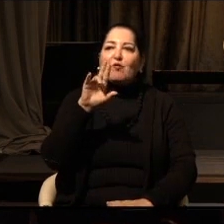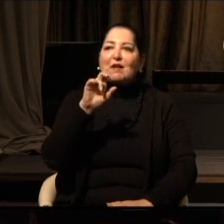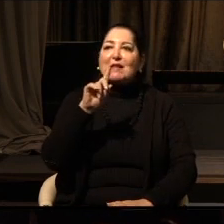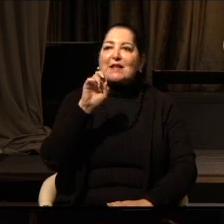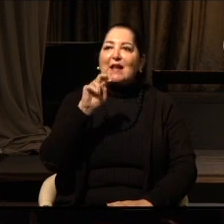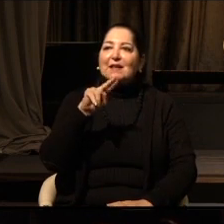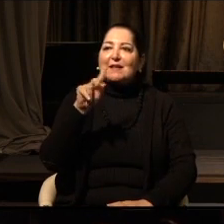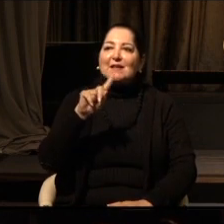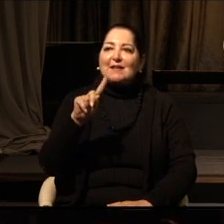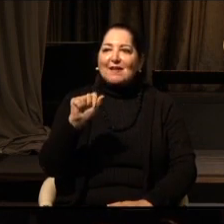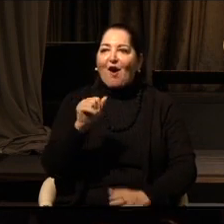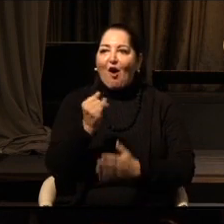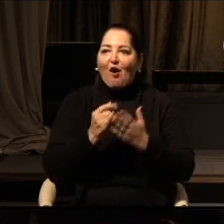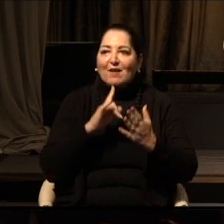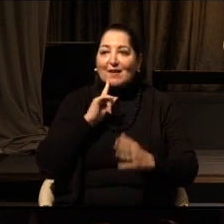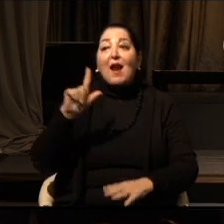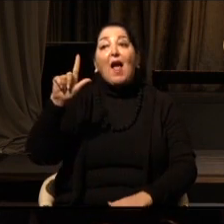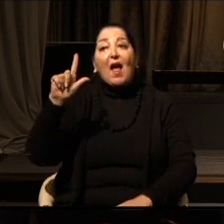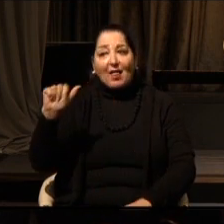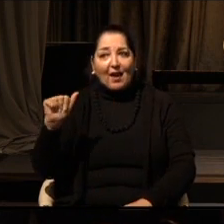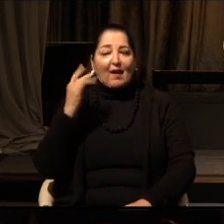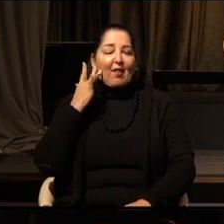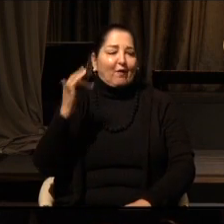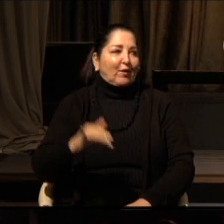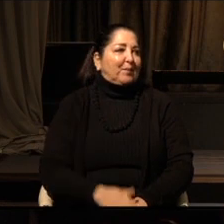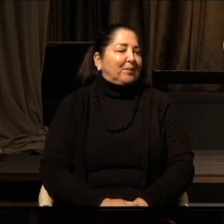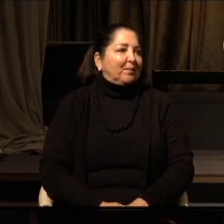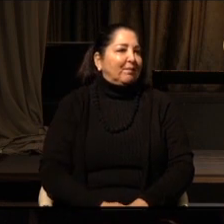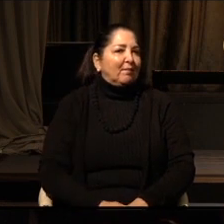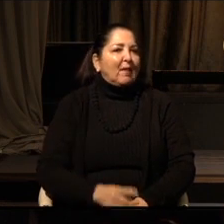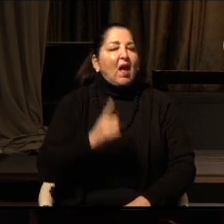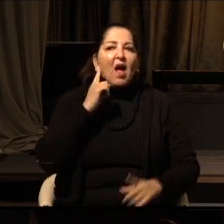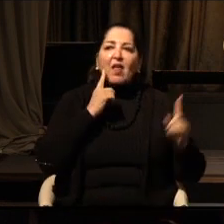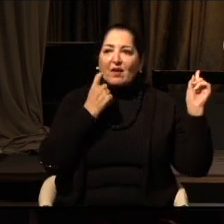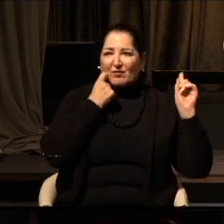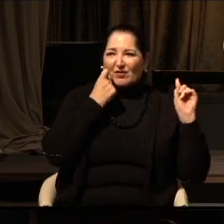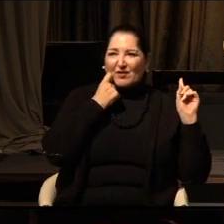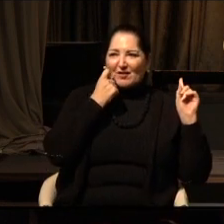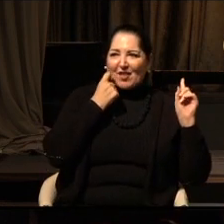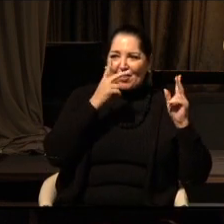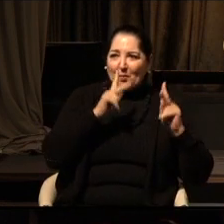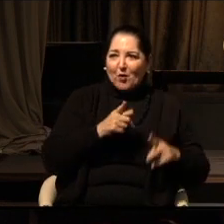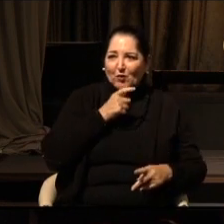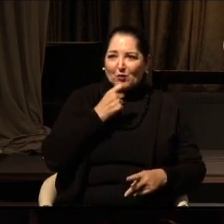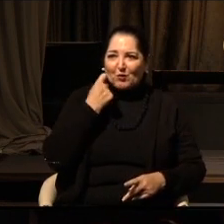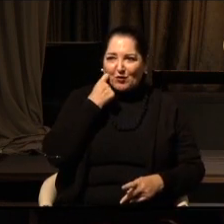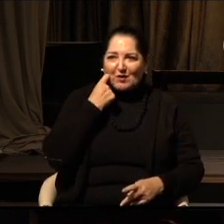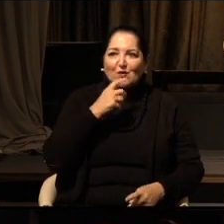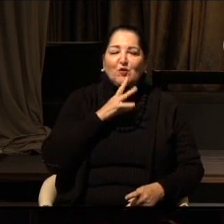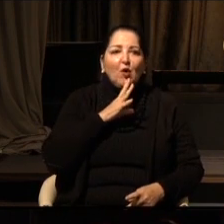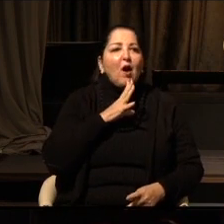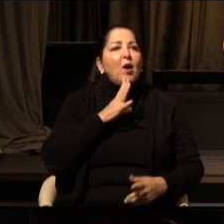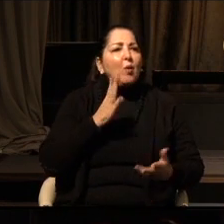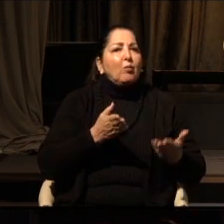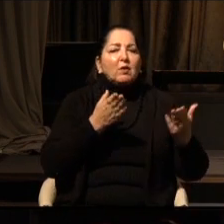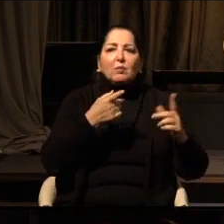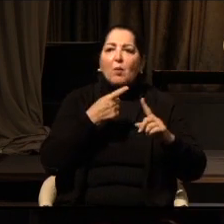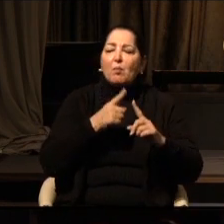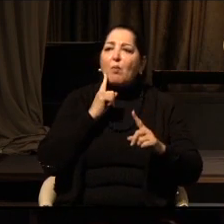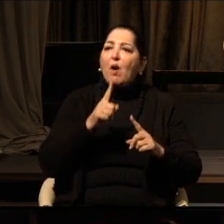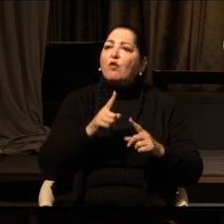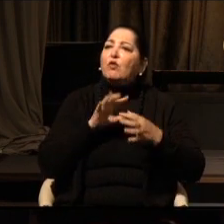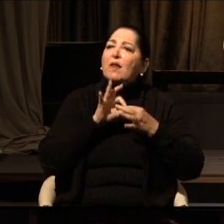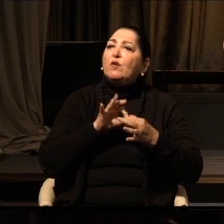Angeles. I think that Hina brings up a very interesting point with respect to the stigma that we apply to people in different